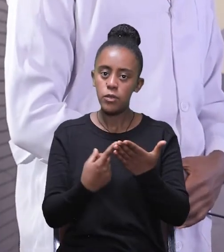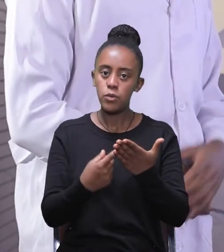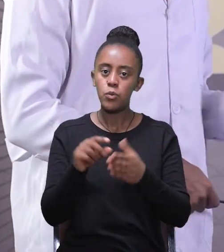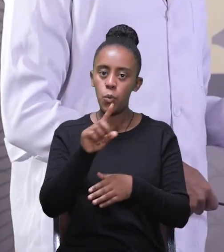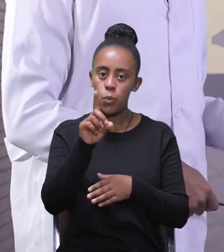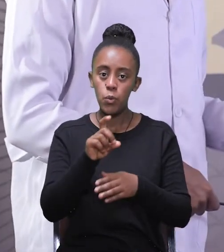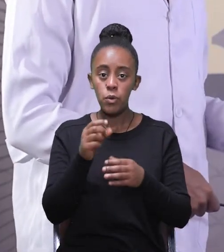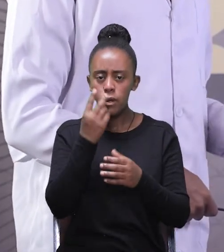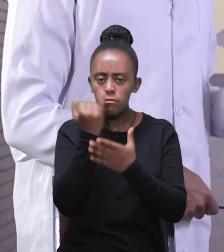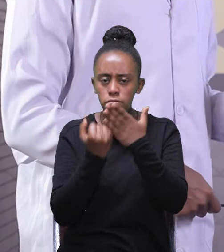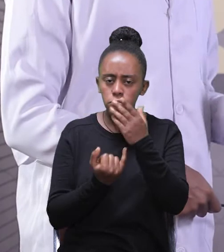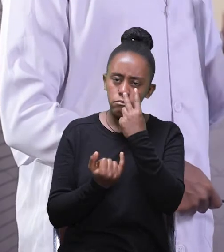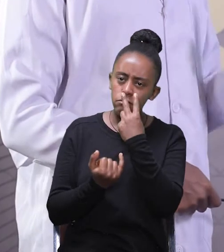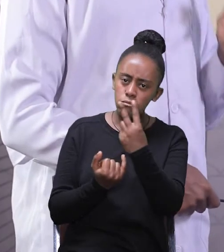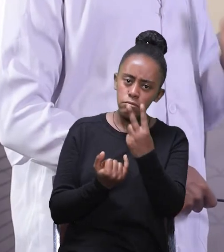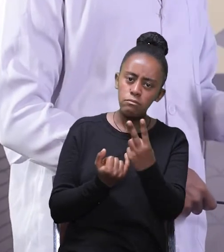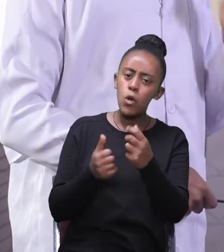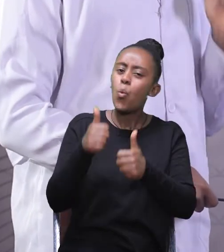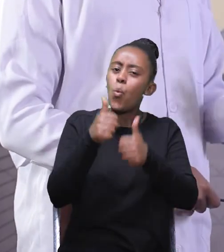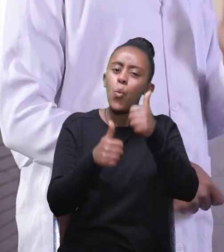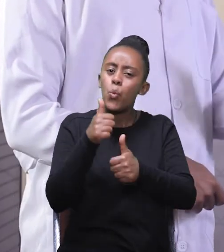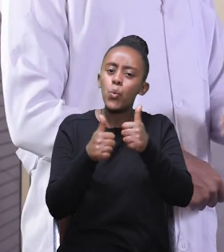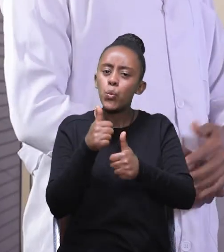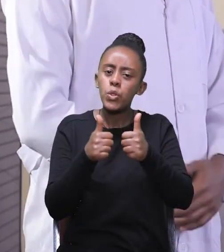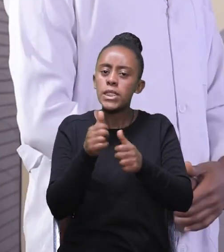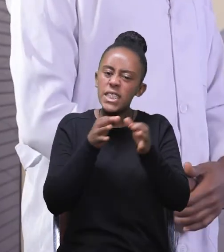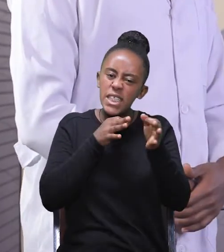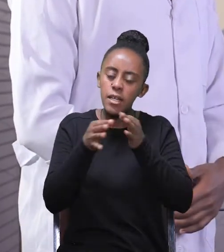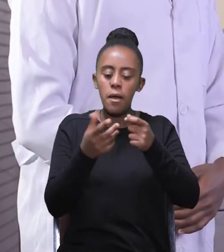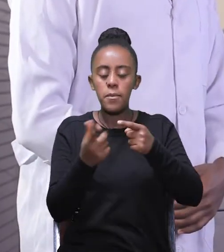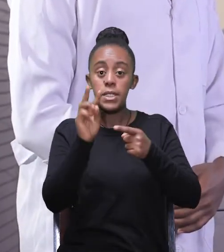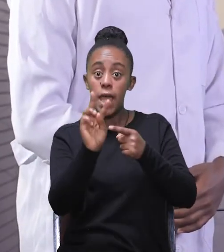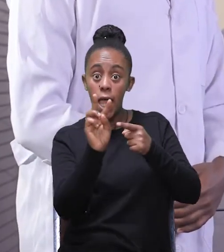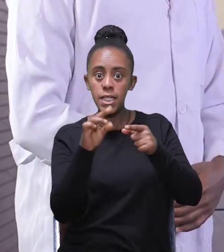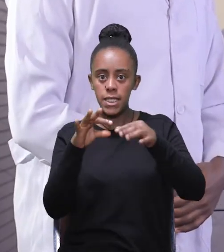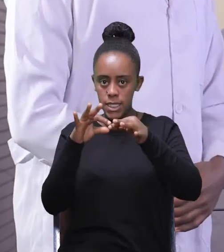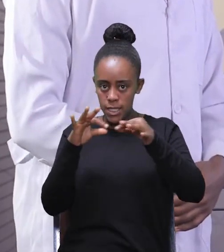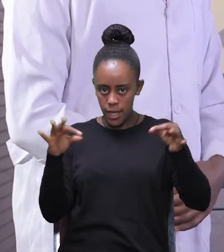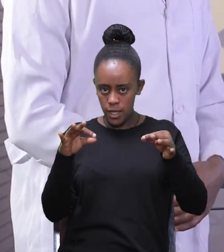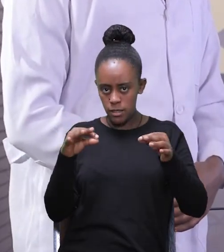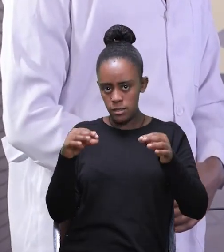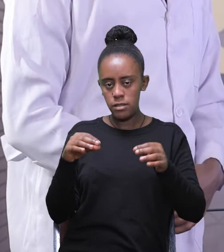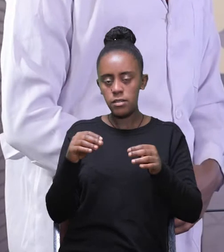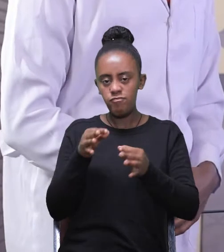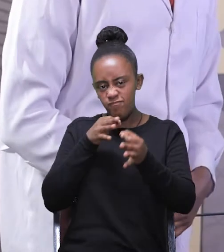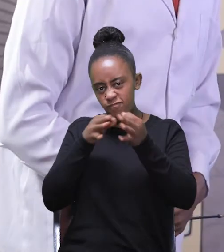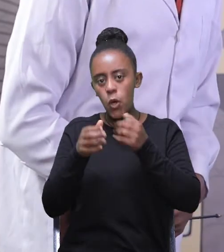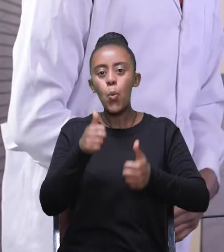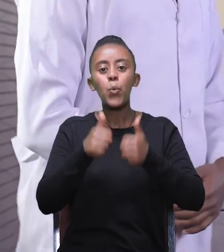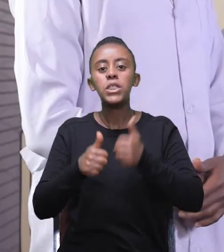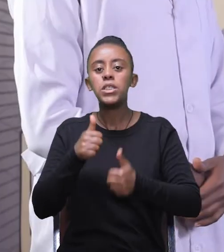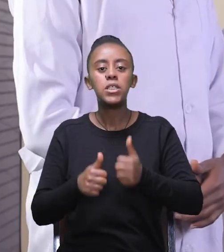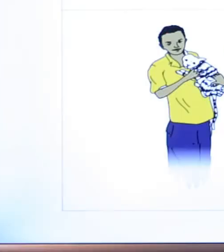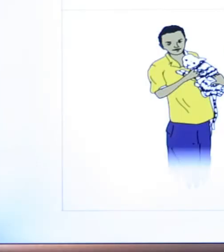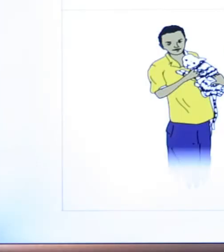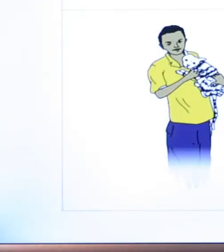students. Look at the picture, and which picture describe the second sentence? Which picture describe the second